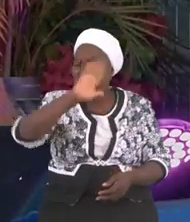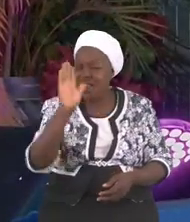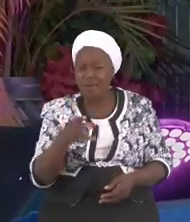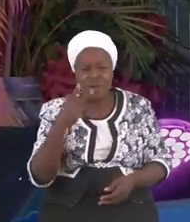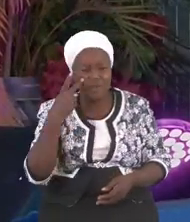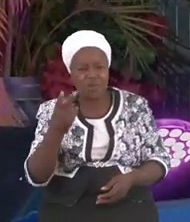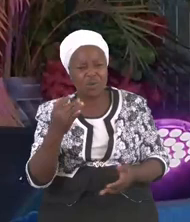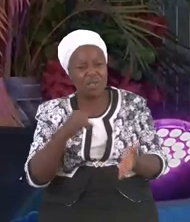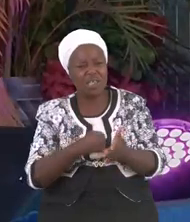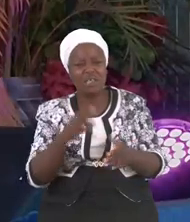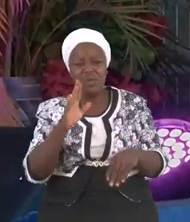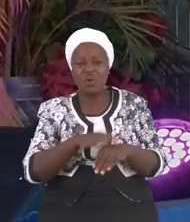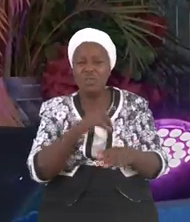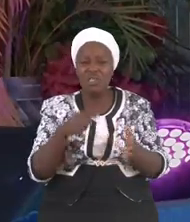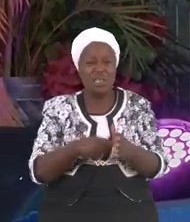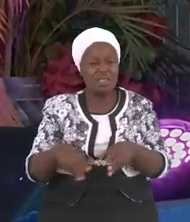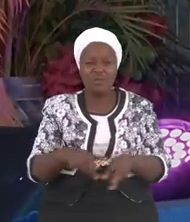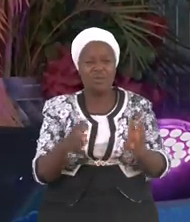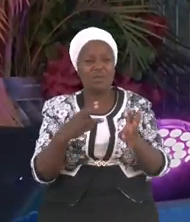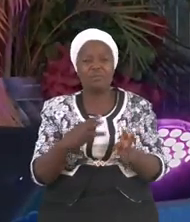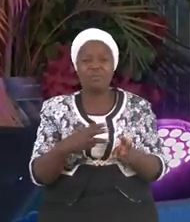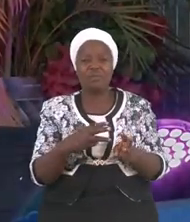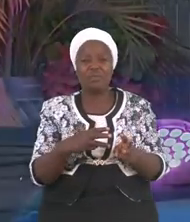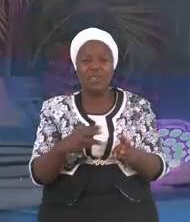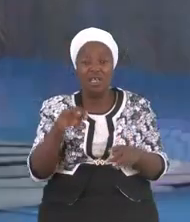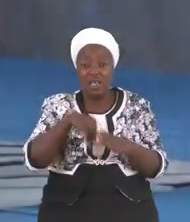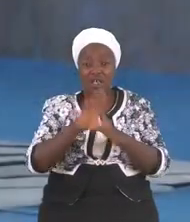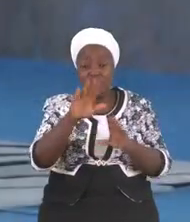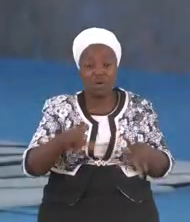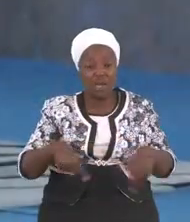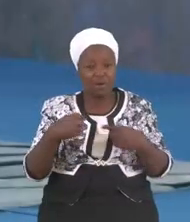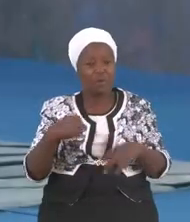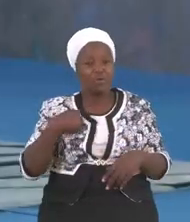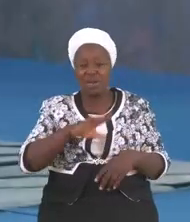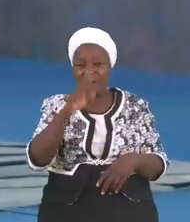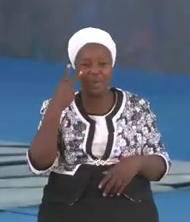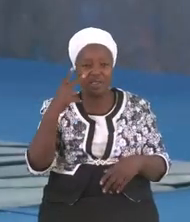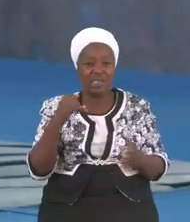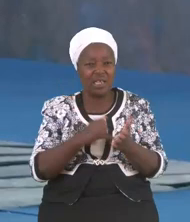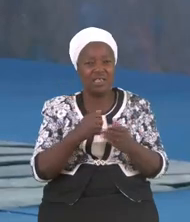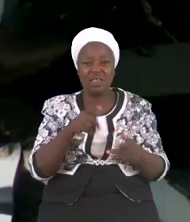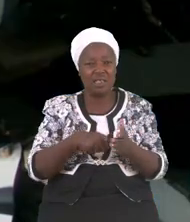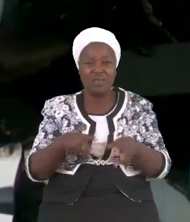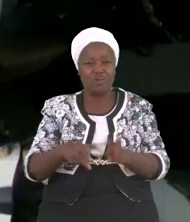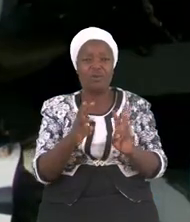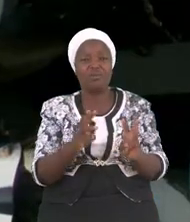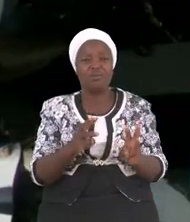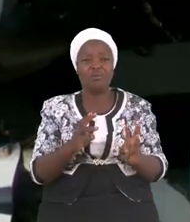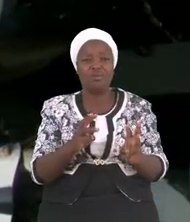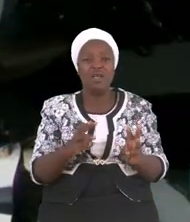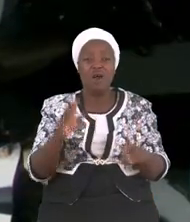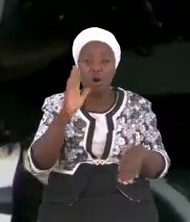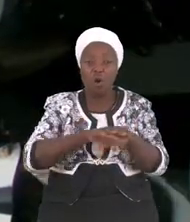it on this fashion in your life. We never saw it in this fashion. On your